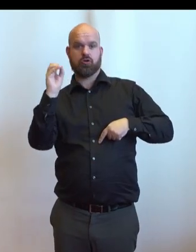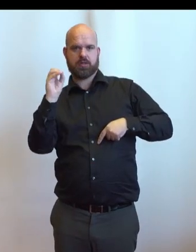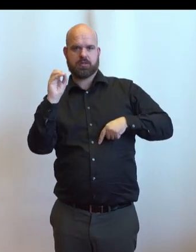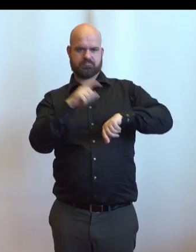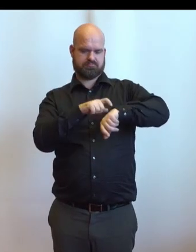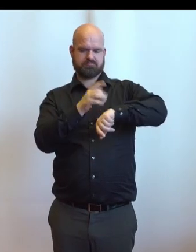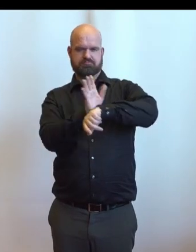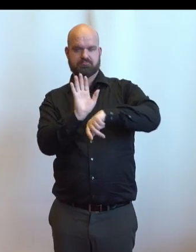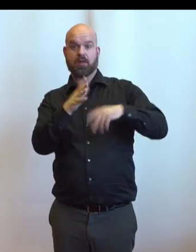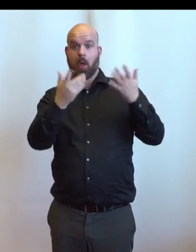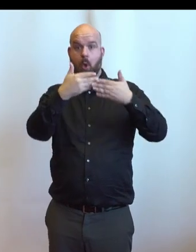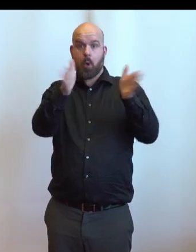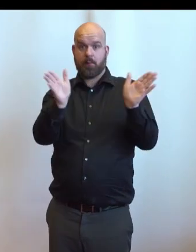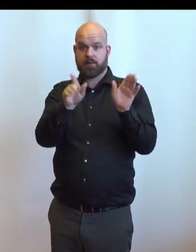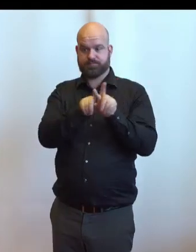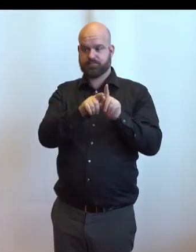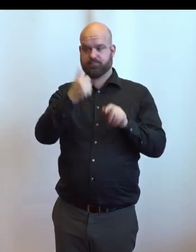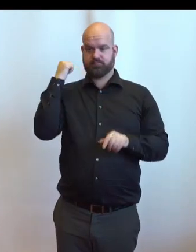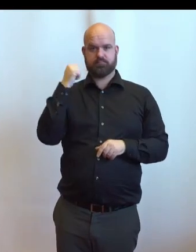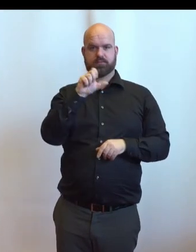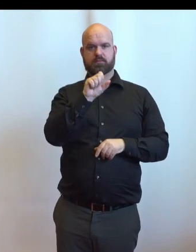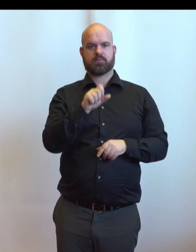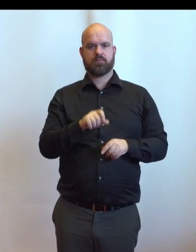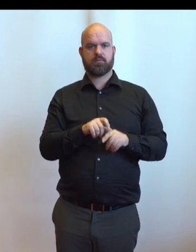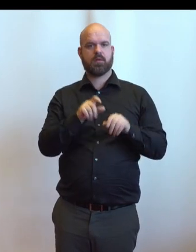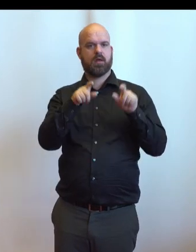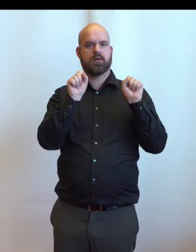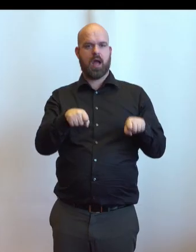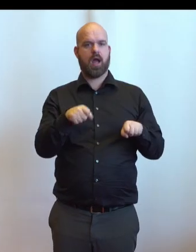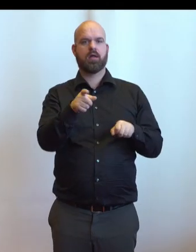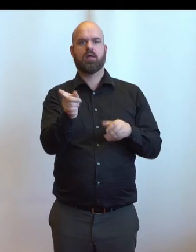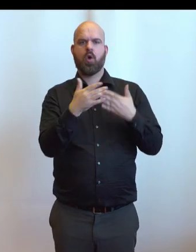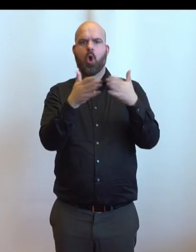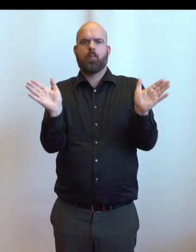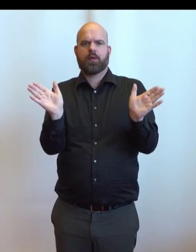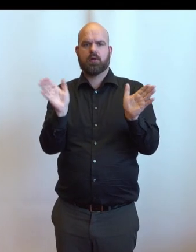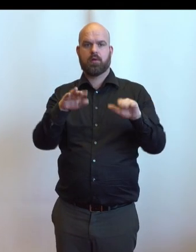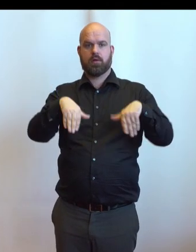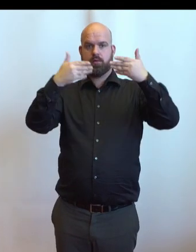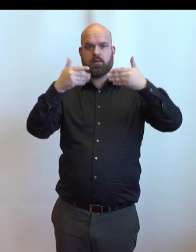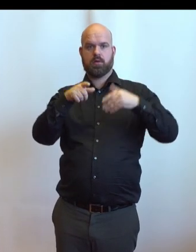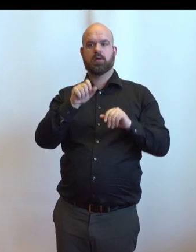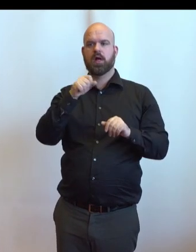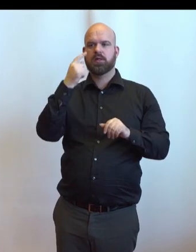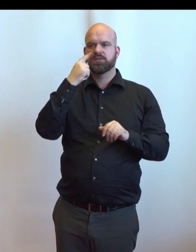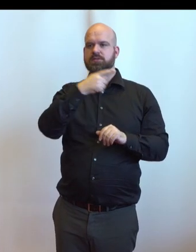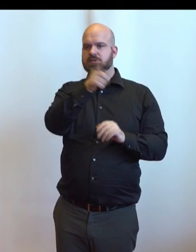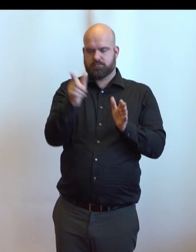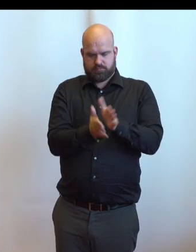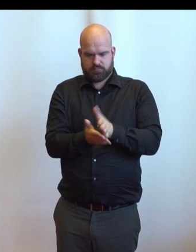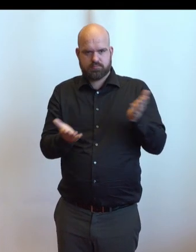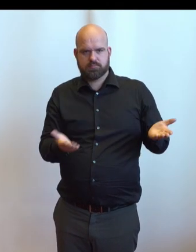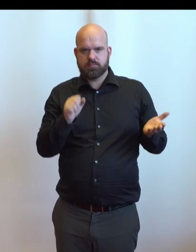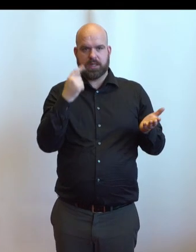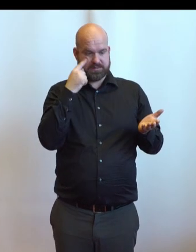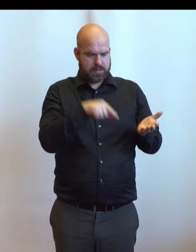also have in your files, you have the instructions of how to connect with that poll. If you don't manage, I mean, don't worry,